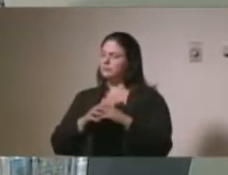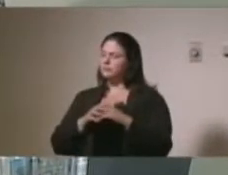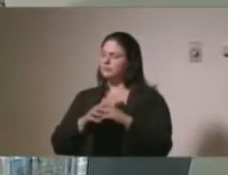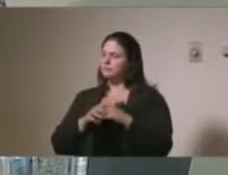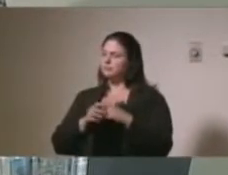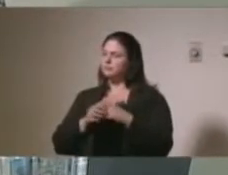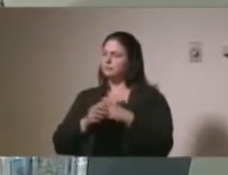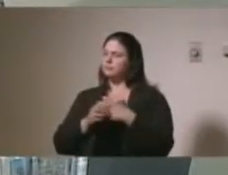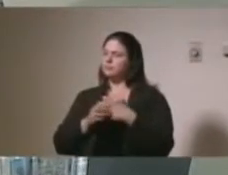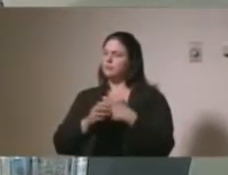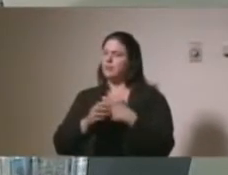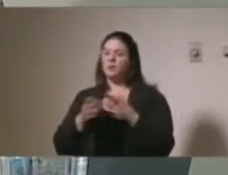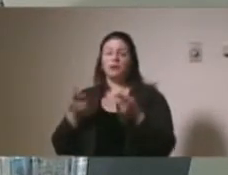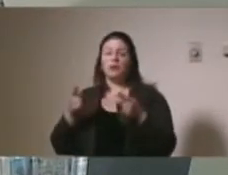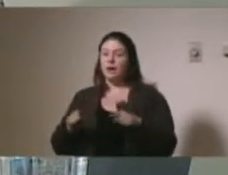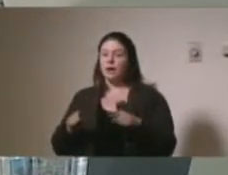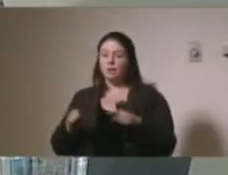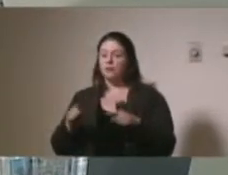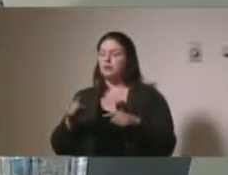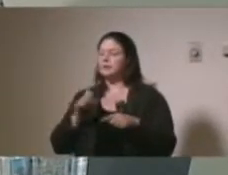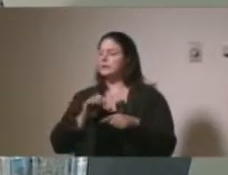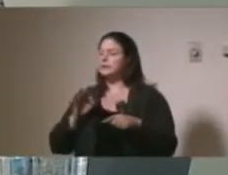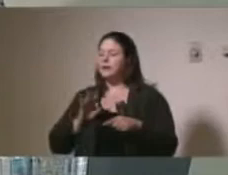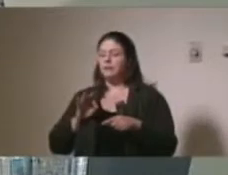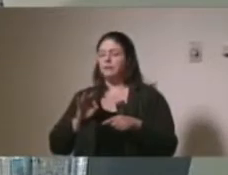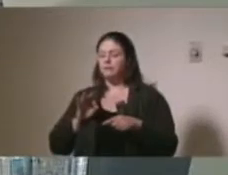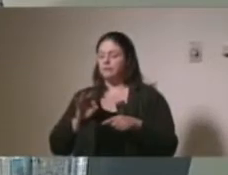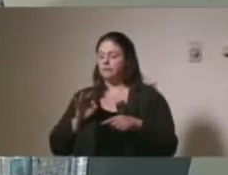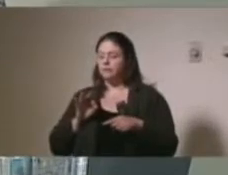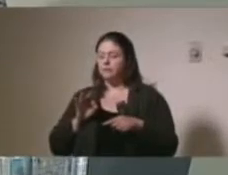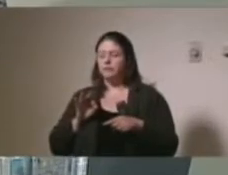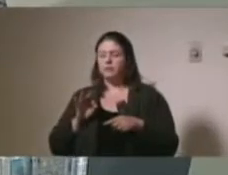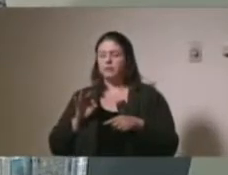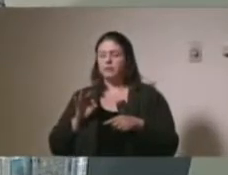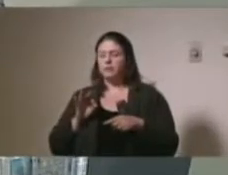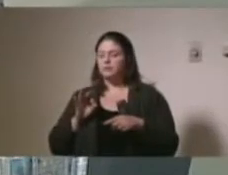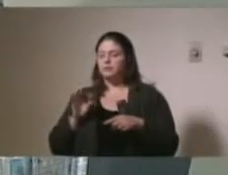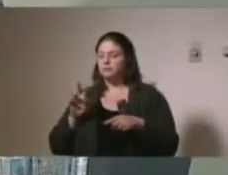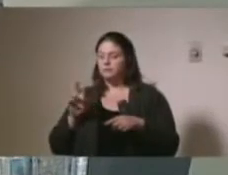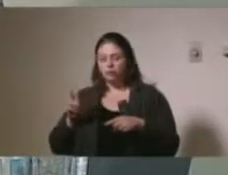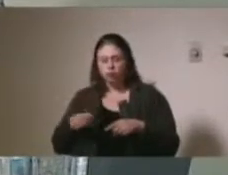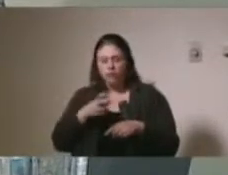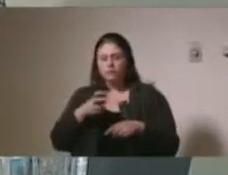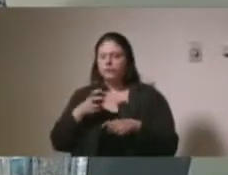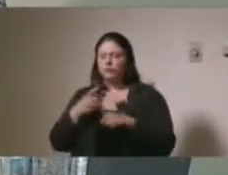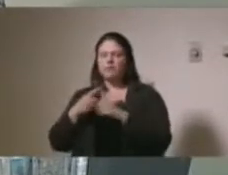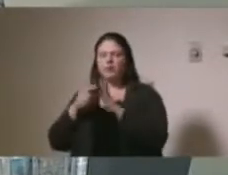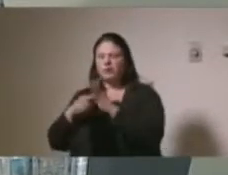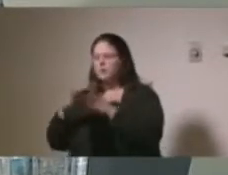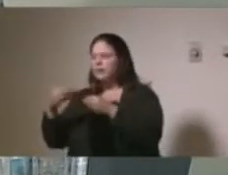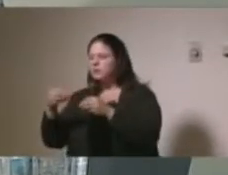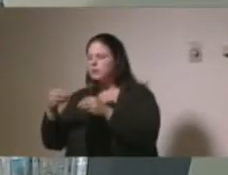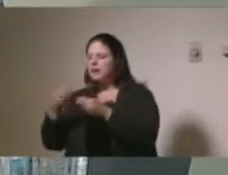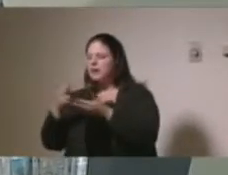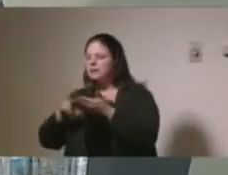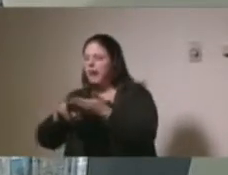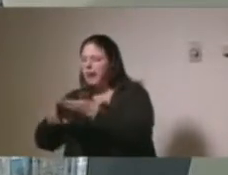staff was transferred. People who were doing counter operations that were simple, like selling stamps